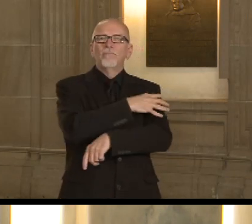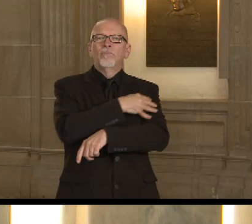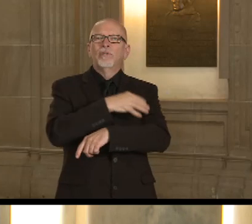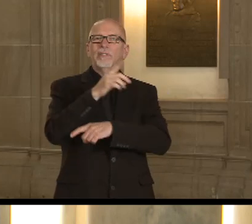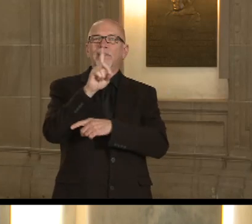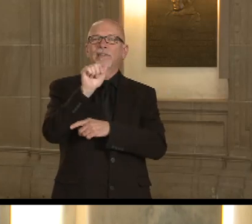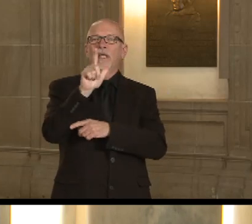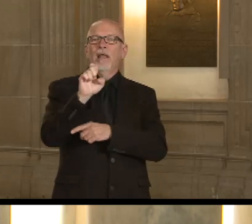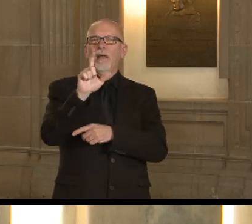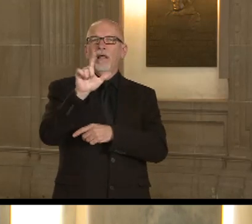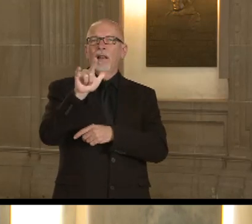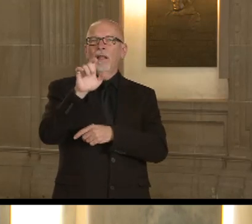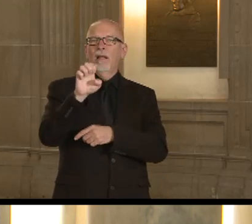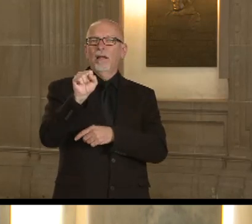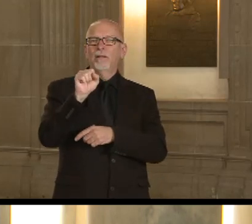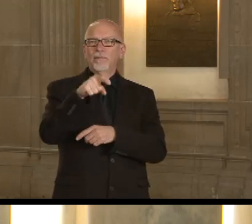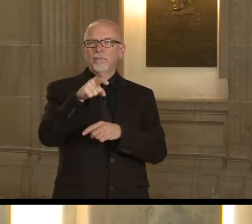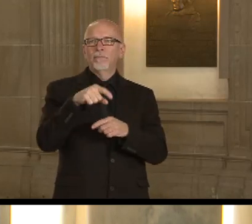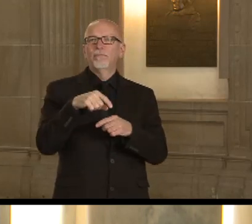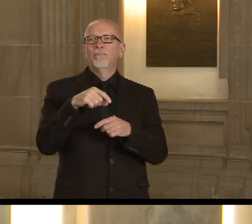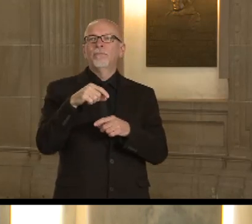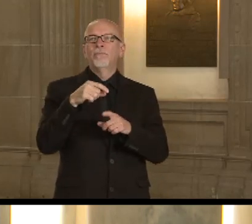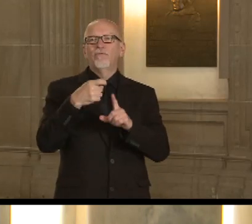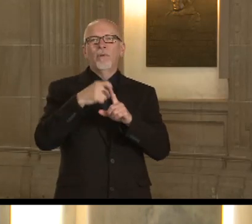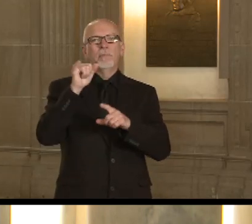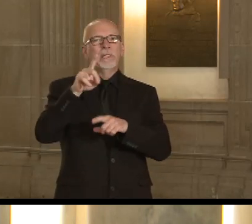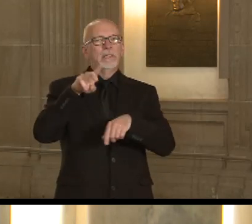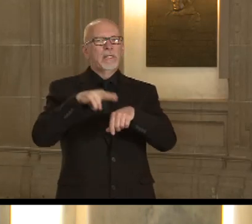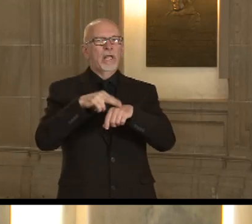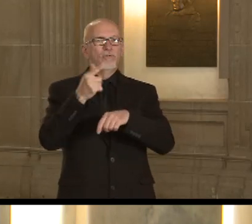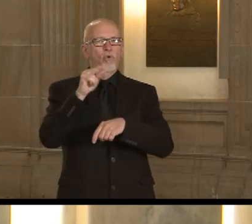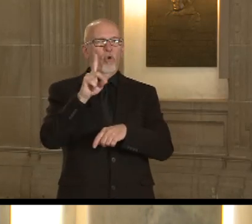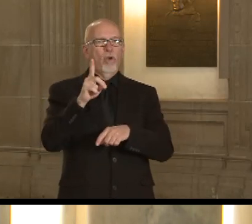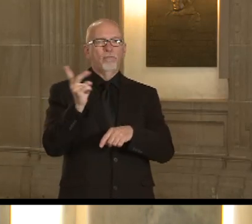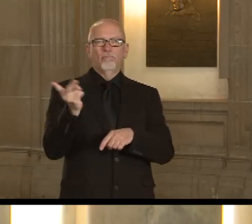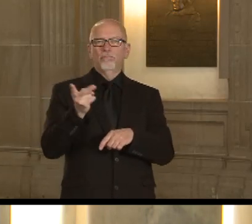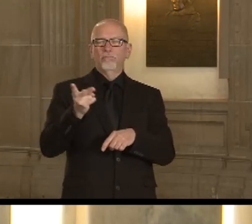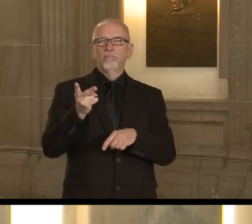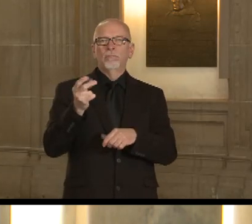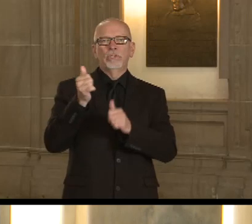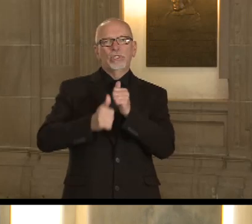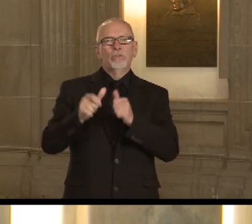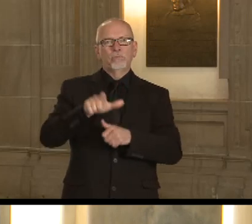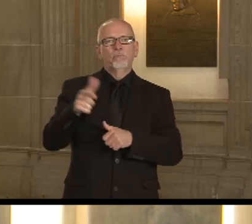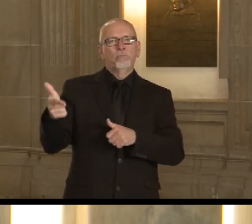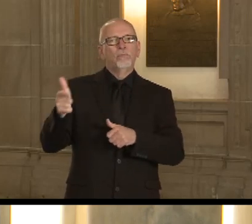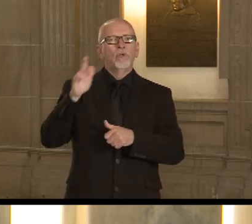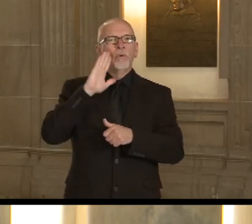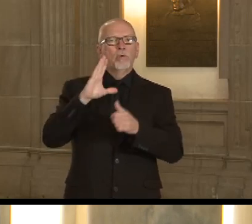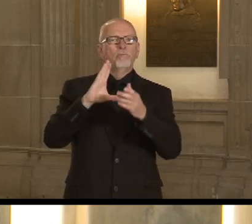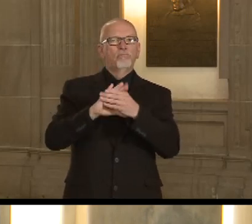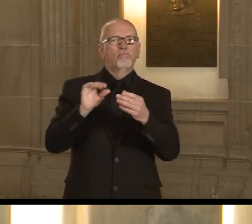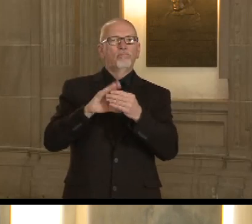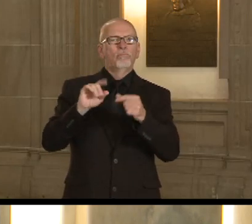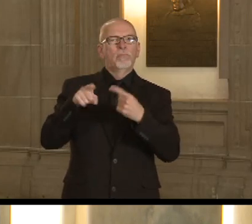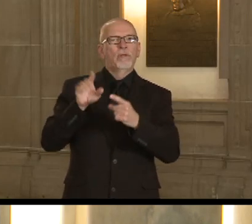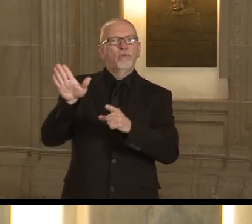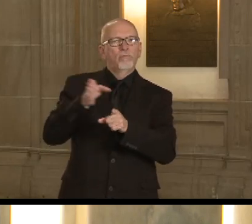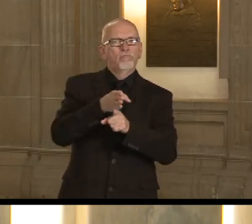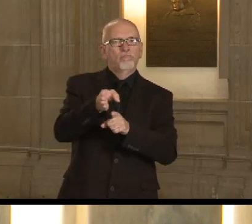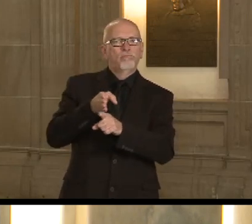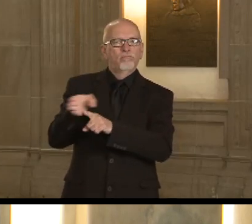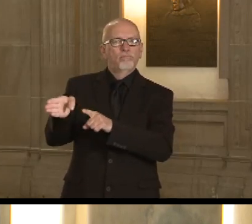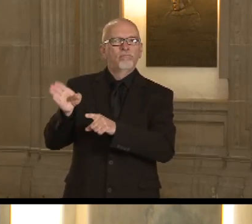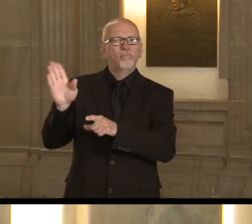Dale Lyles, Adjutant General at the Indiana National Guard, to each give us an update on your areas